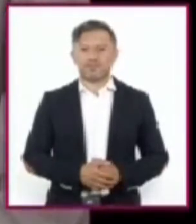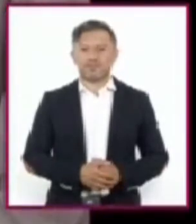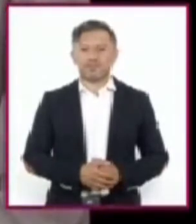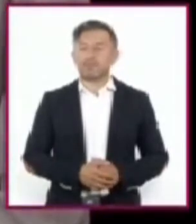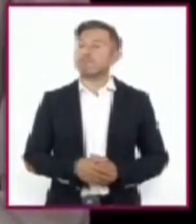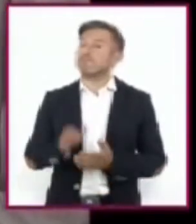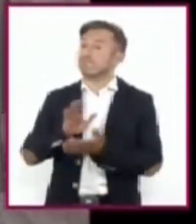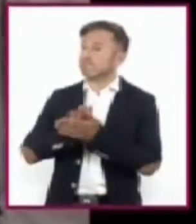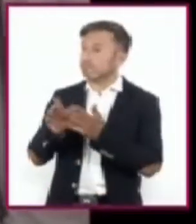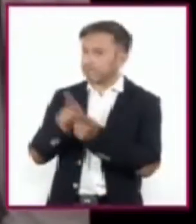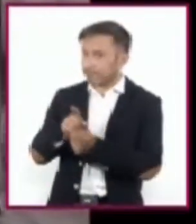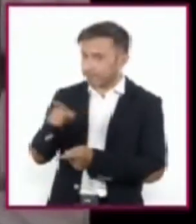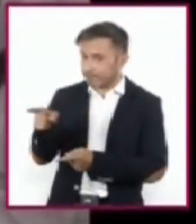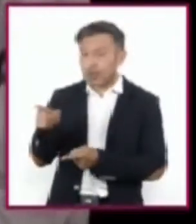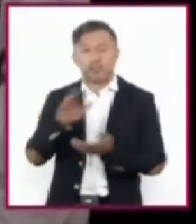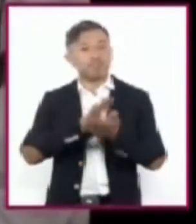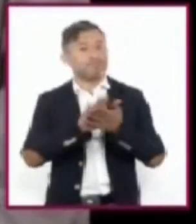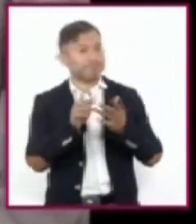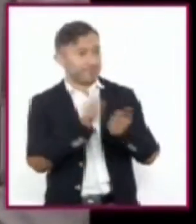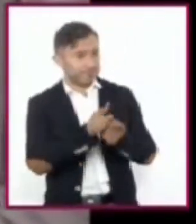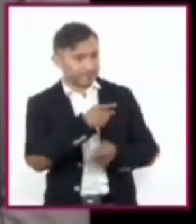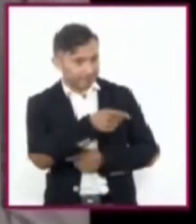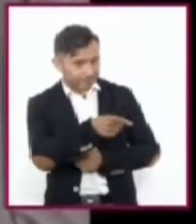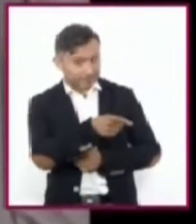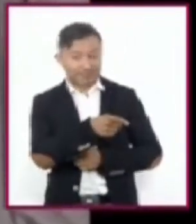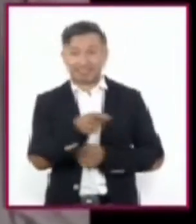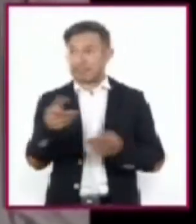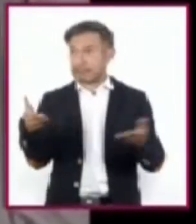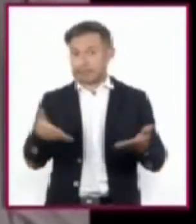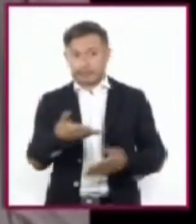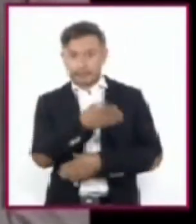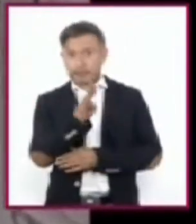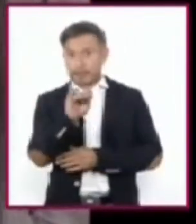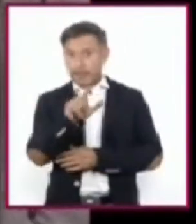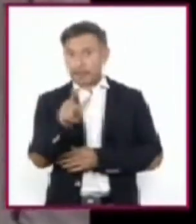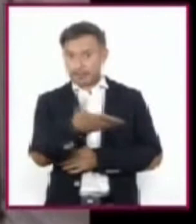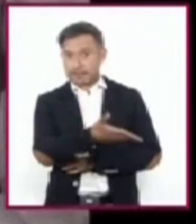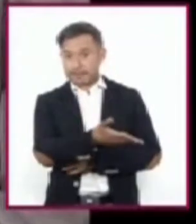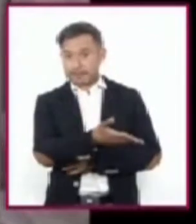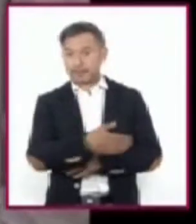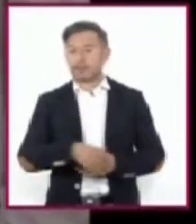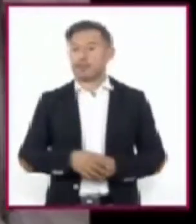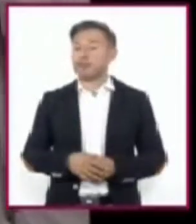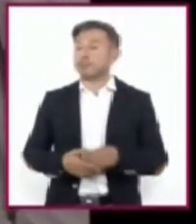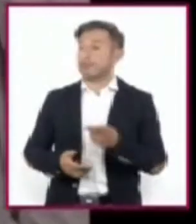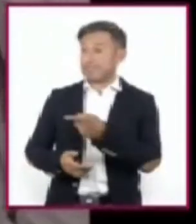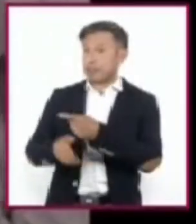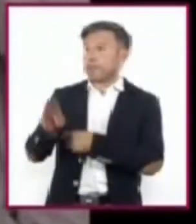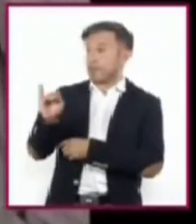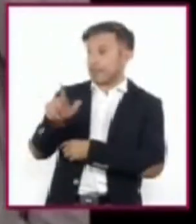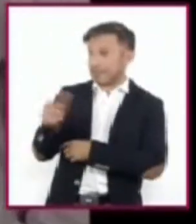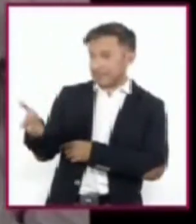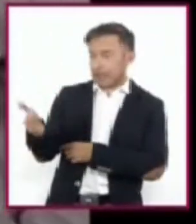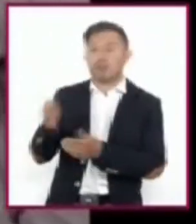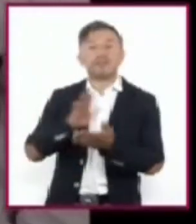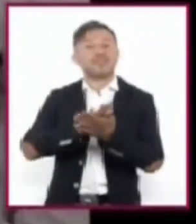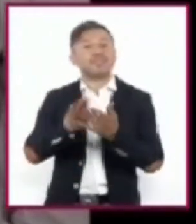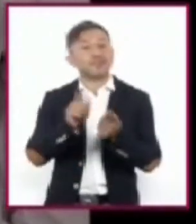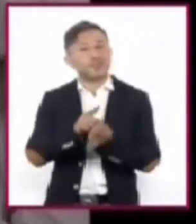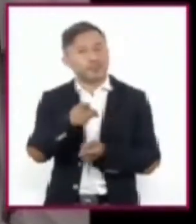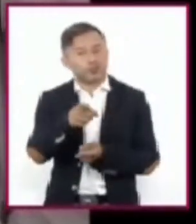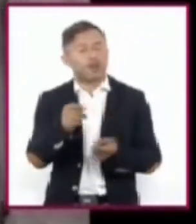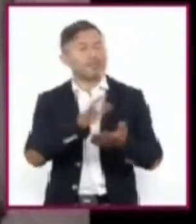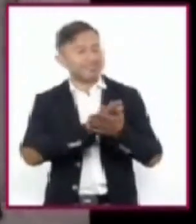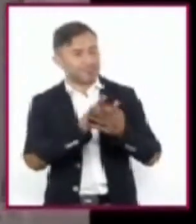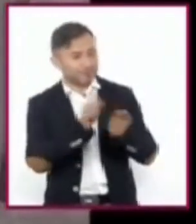Nice to meet you. Nice to meet you. This is Bill. This is Bill. Nice to meet you. Nice to meet